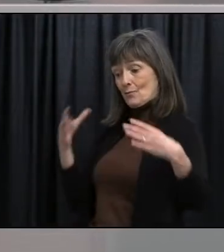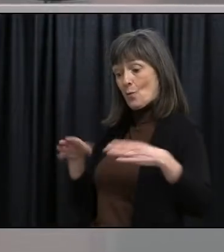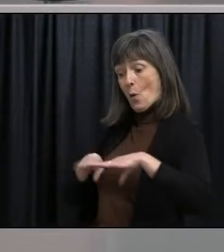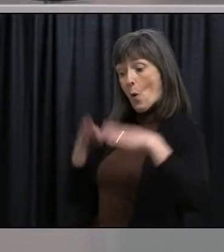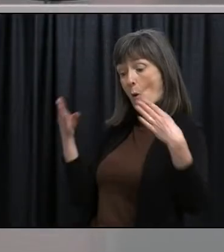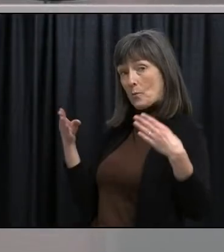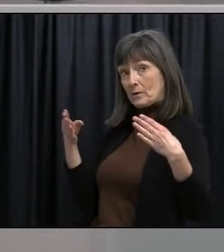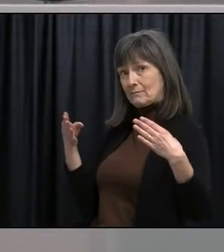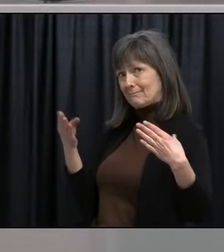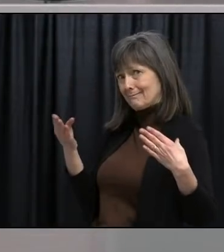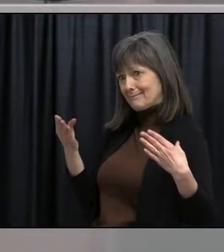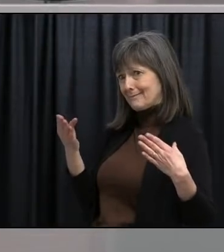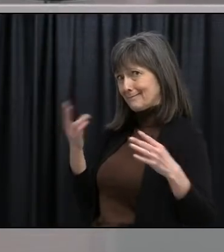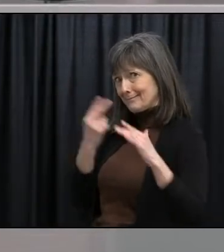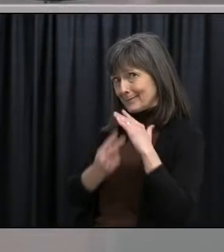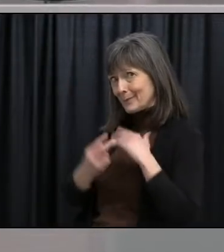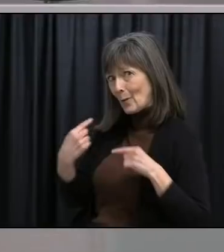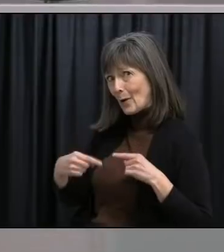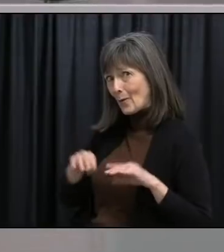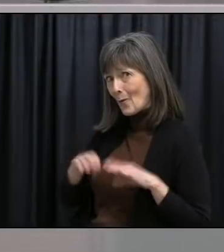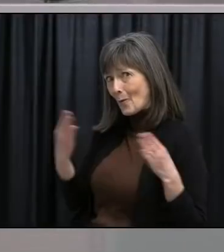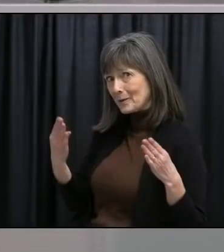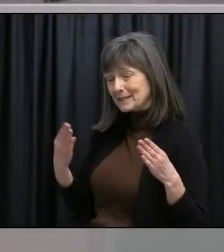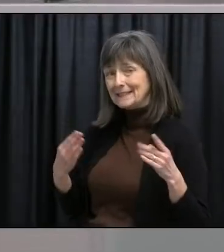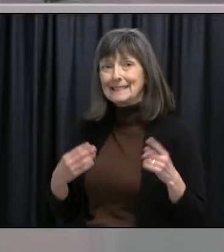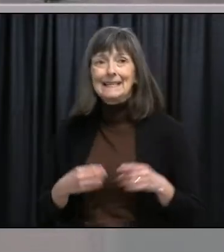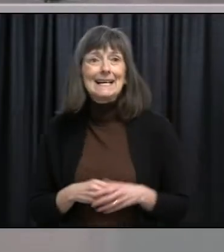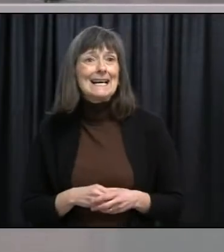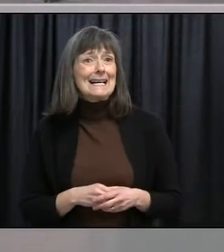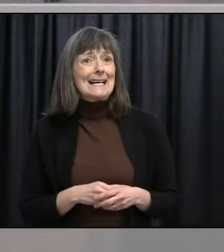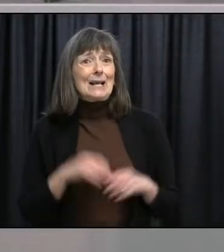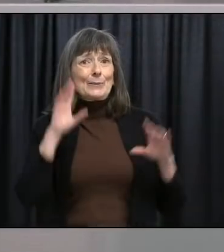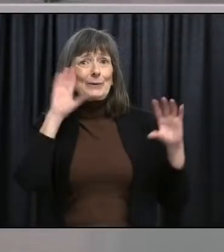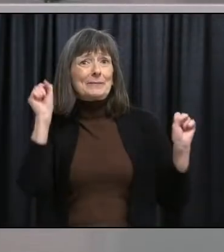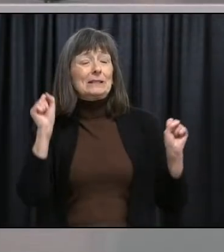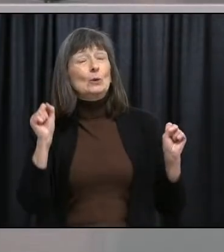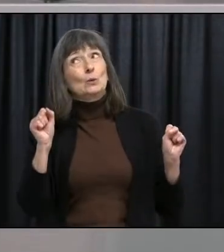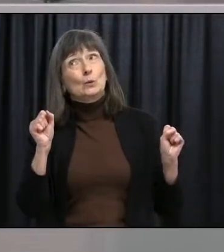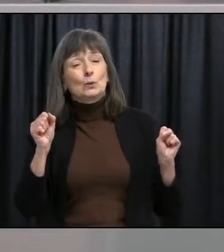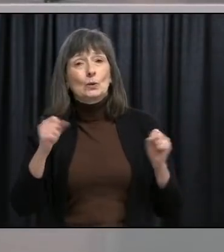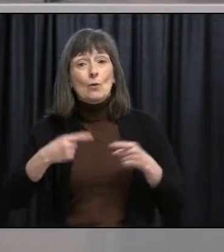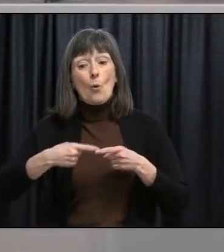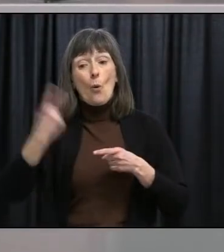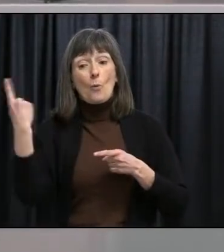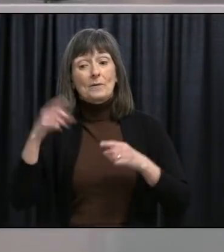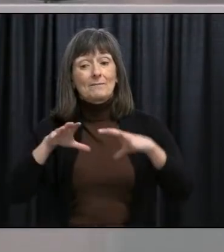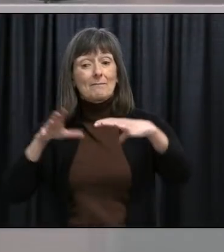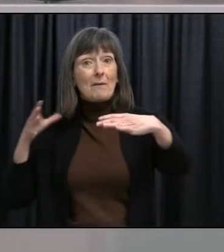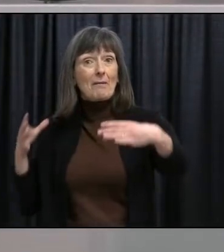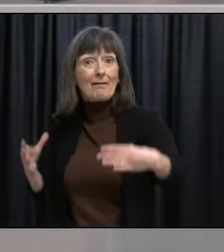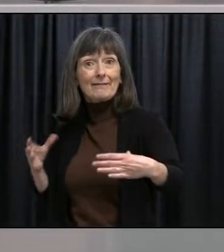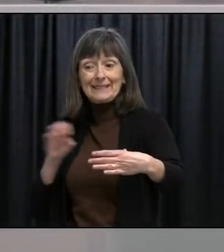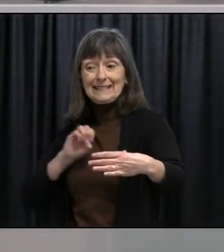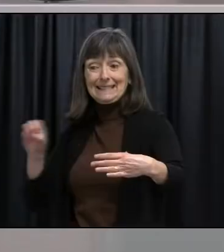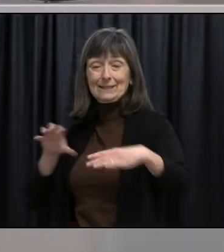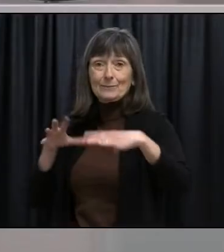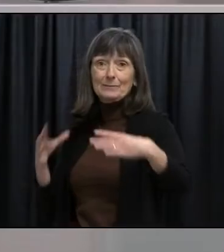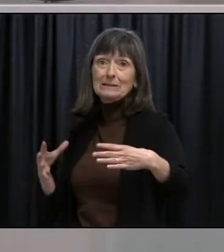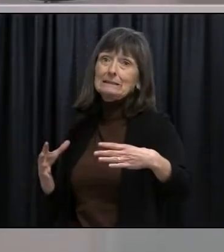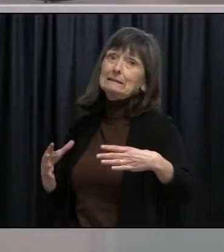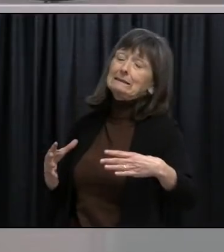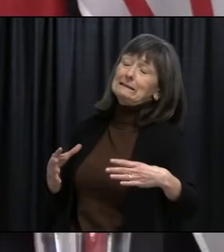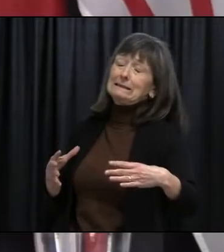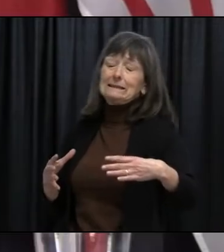The bubble is, I guess it's a question for both of us, but the bubble is still a long ways away yet. I mean, we have to